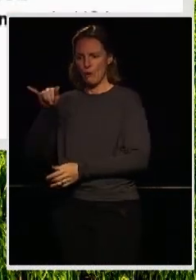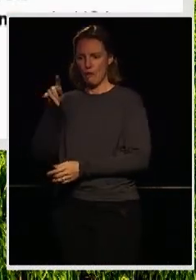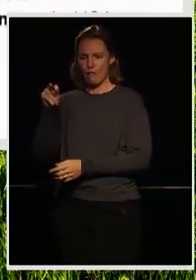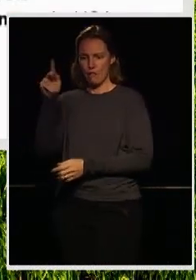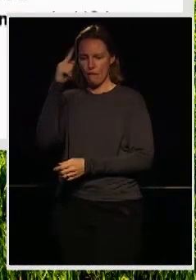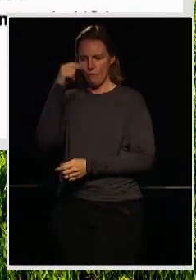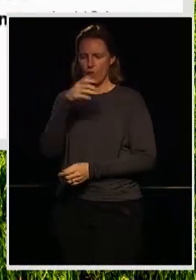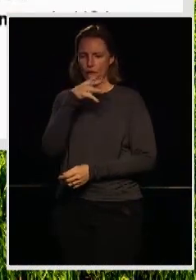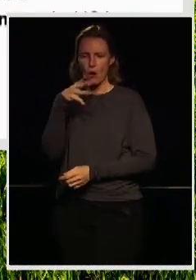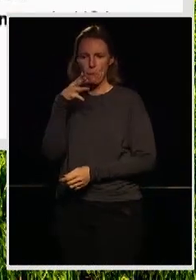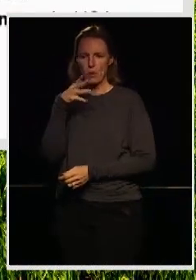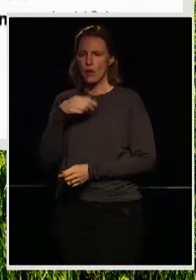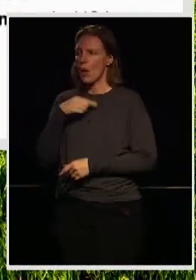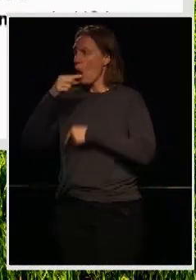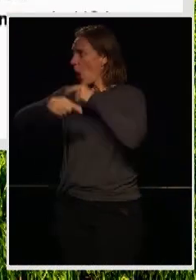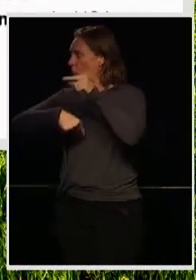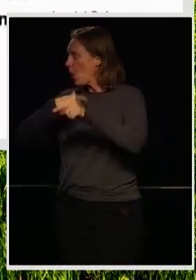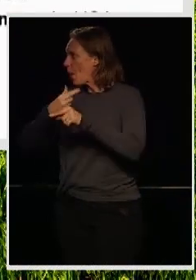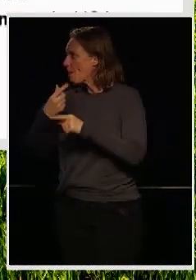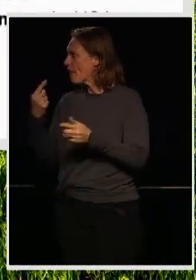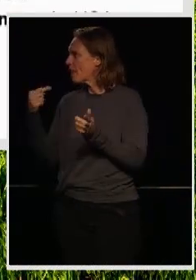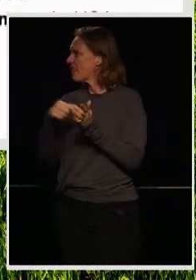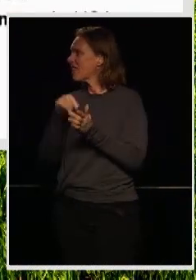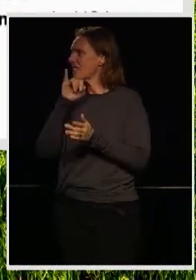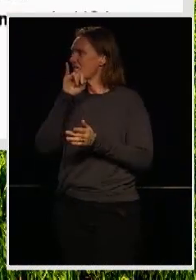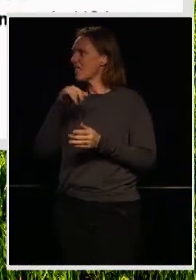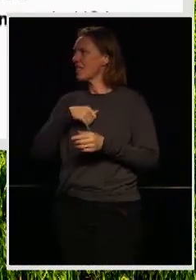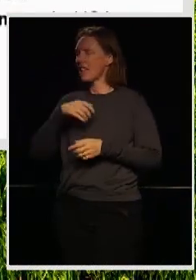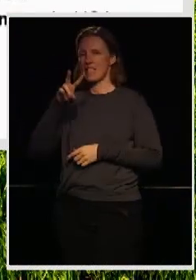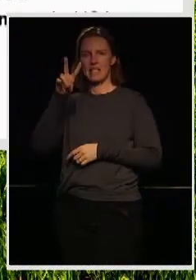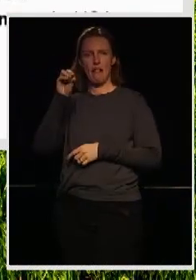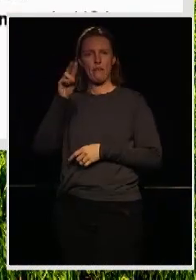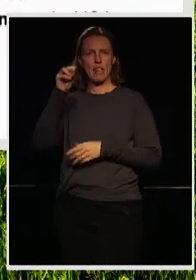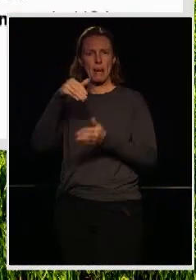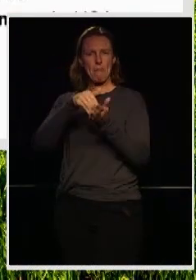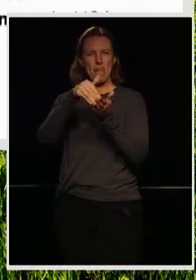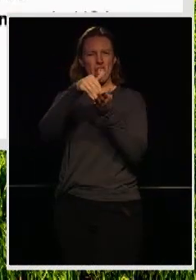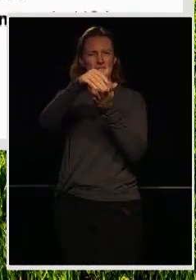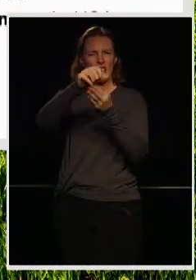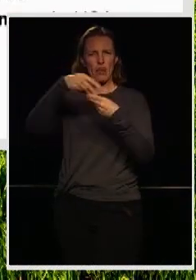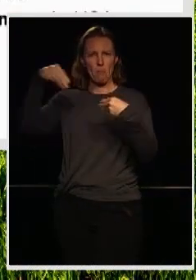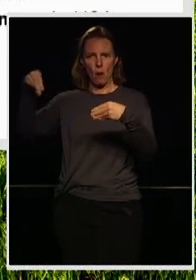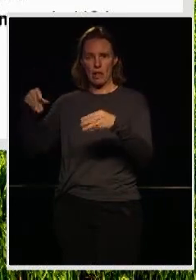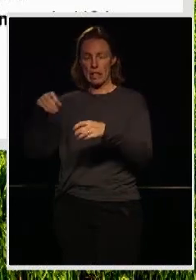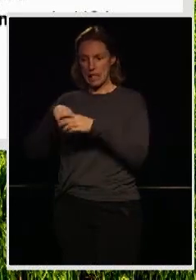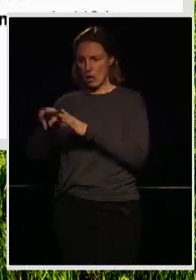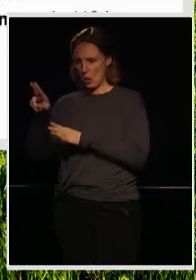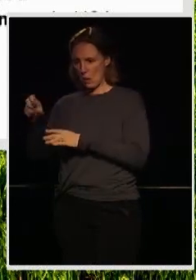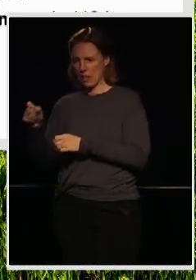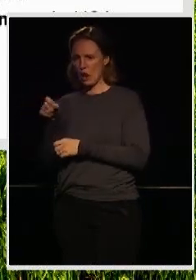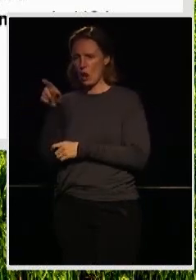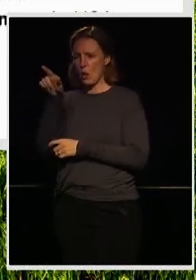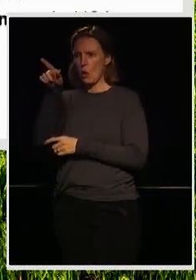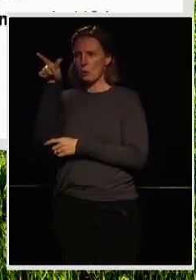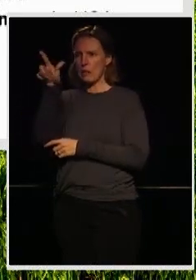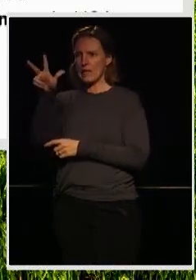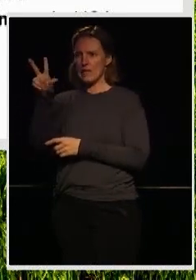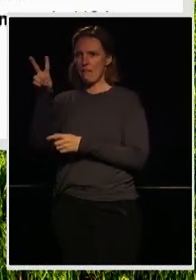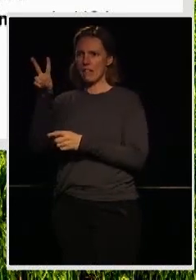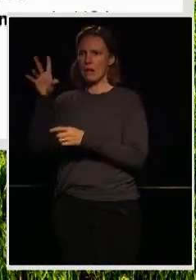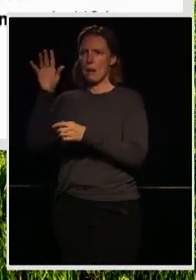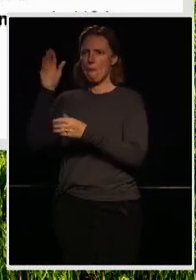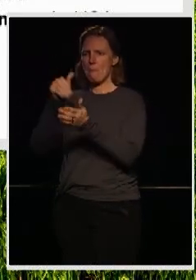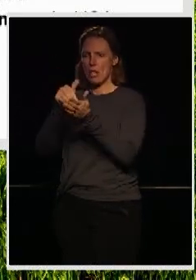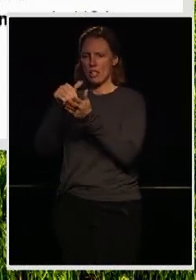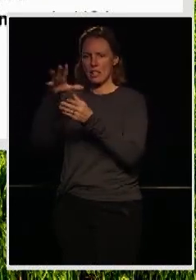farmer. Globally, this is at least a $70 billion market. In the US, a $27 billion market.